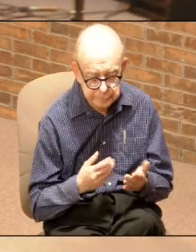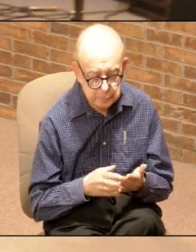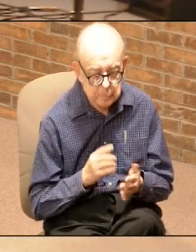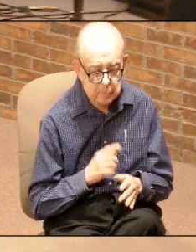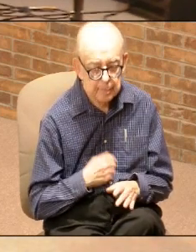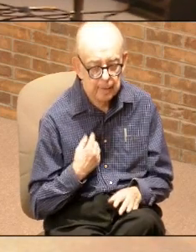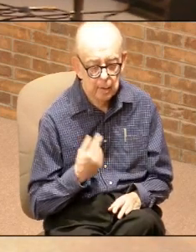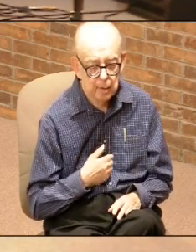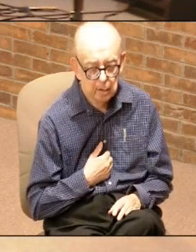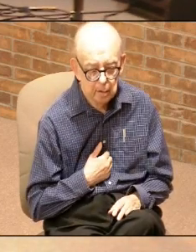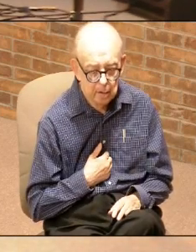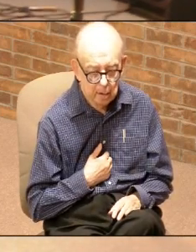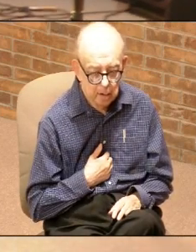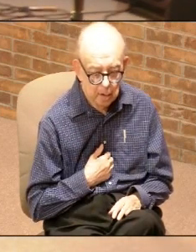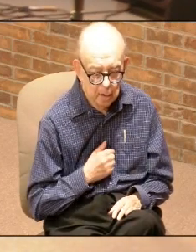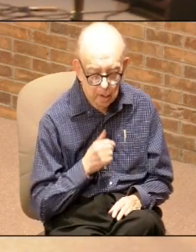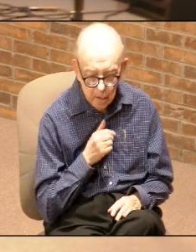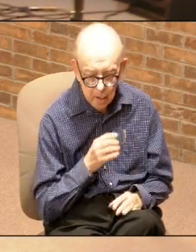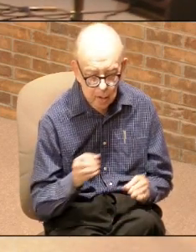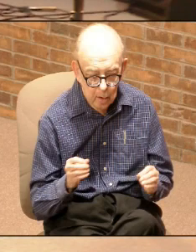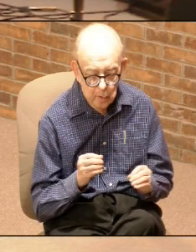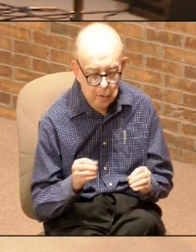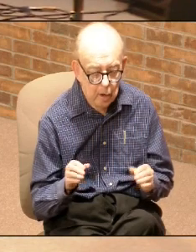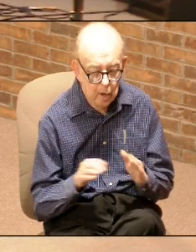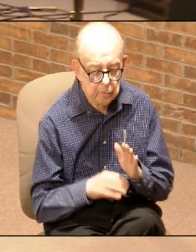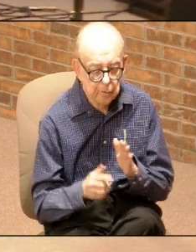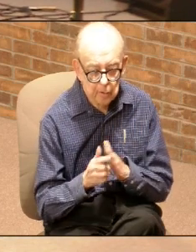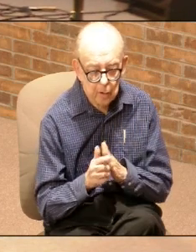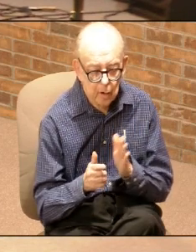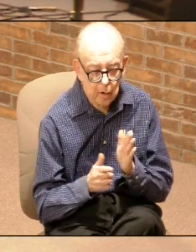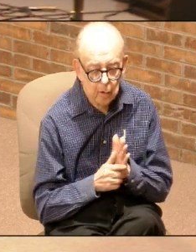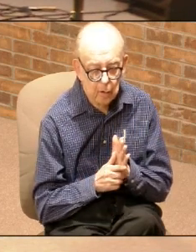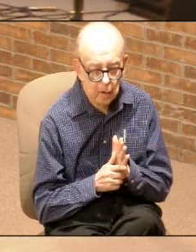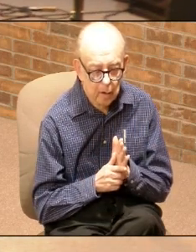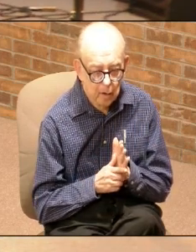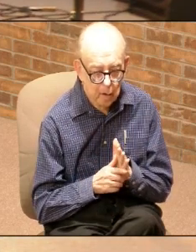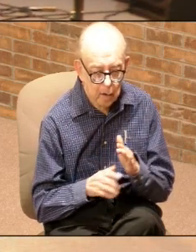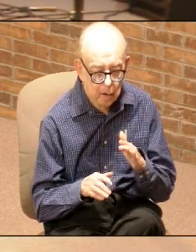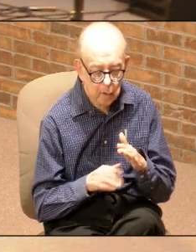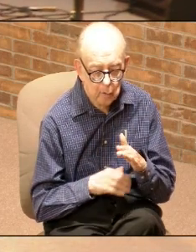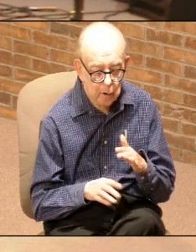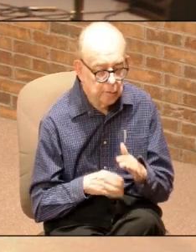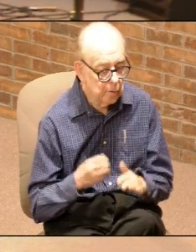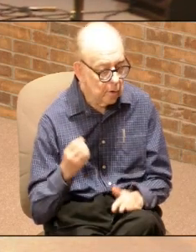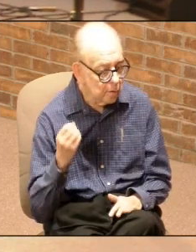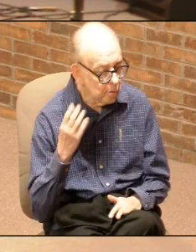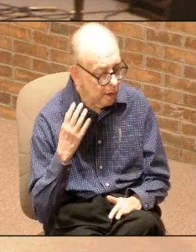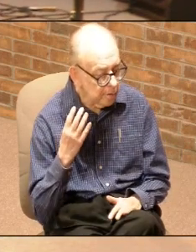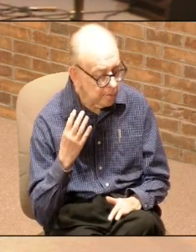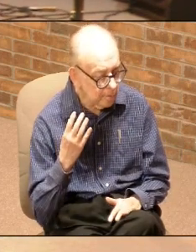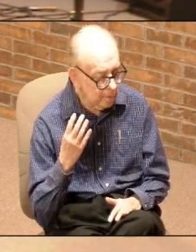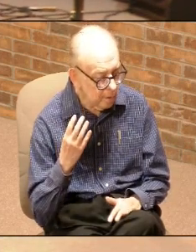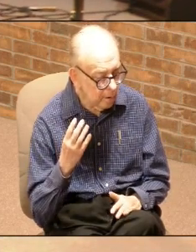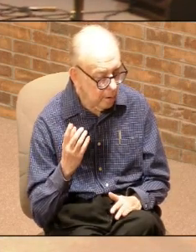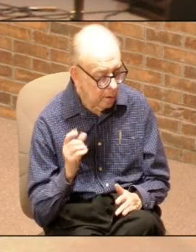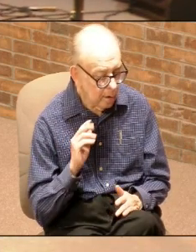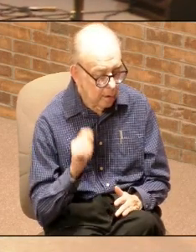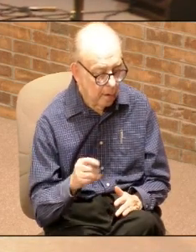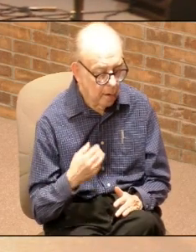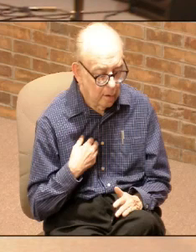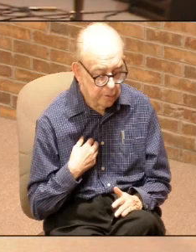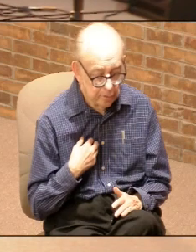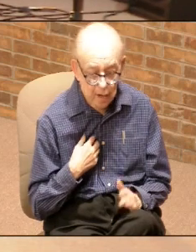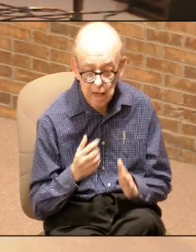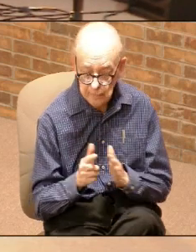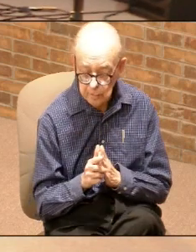time that we're no longer under the law. We're under grace. We still have